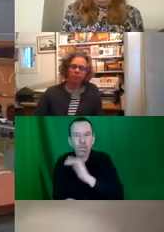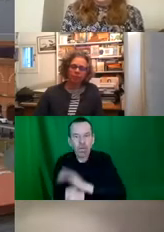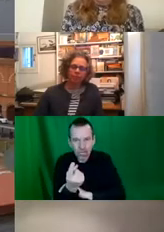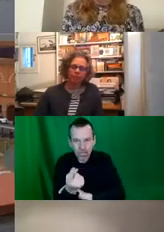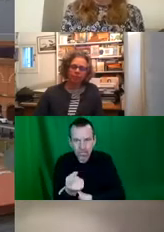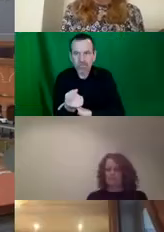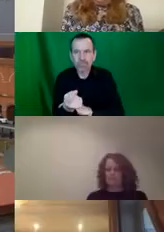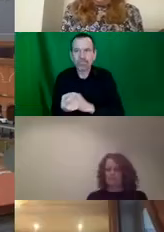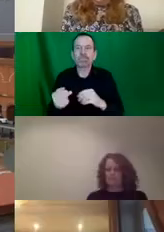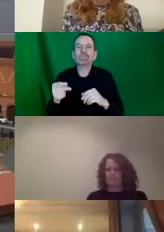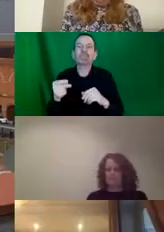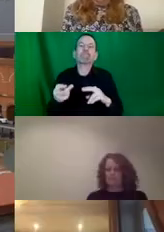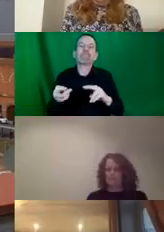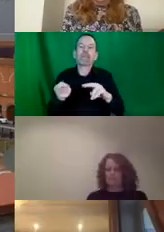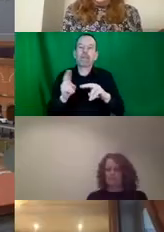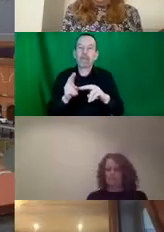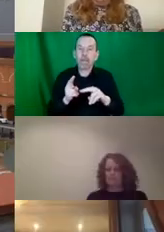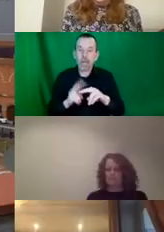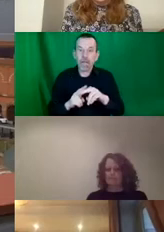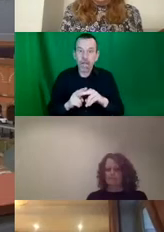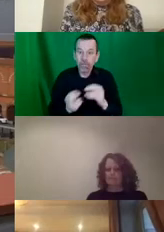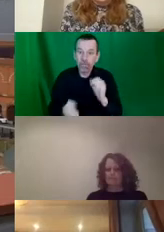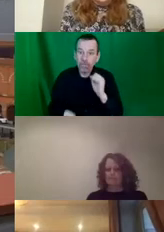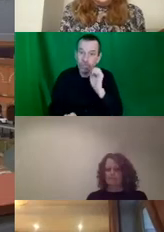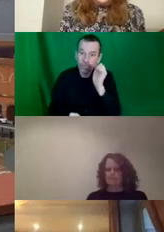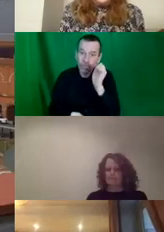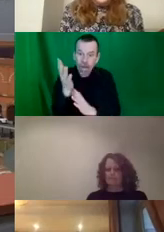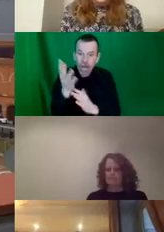we are to encounter a disaster such as a fire or flood.